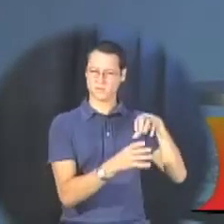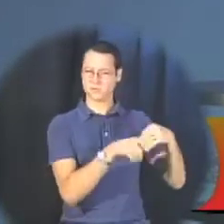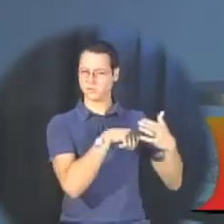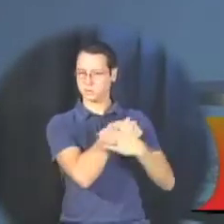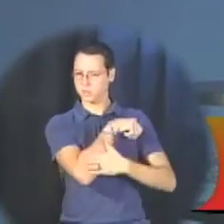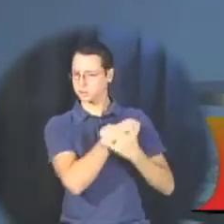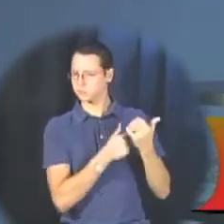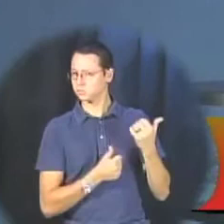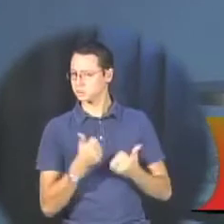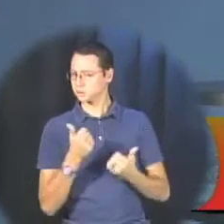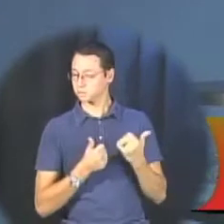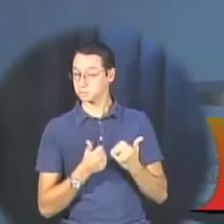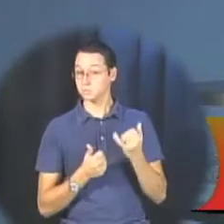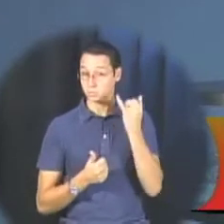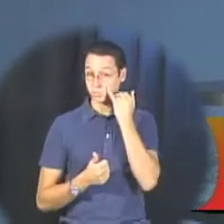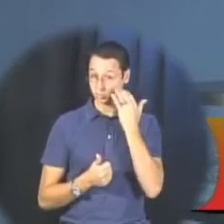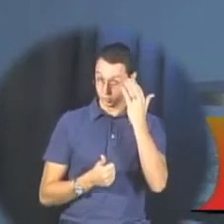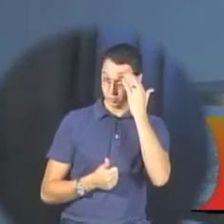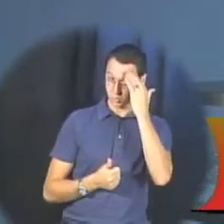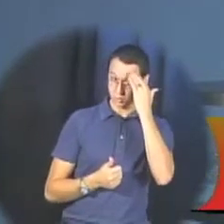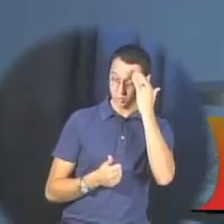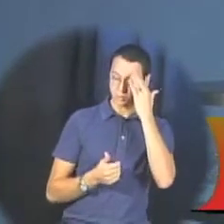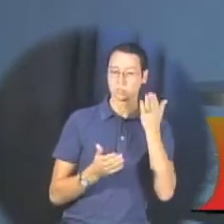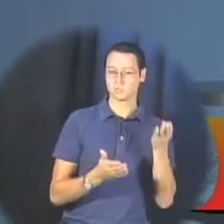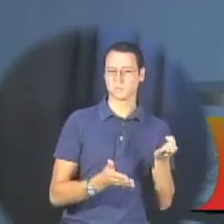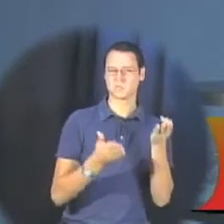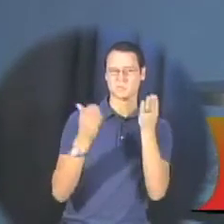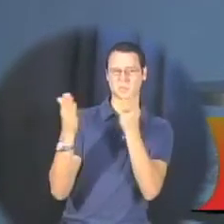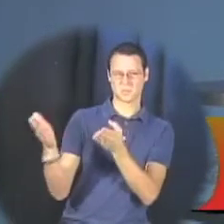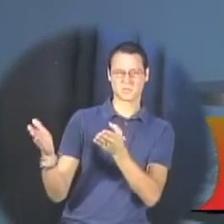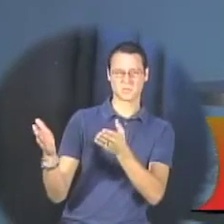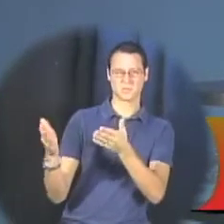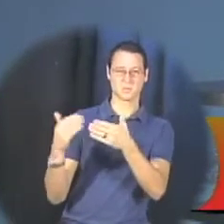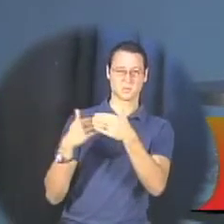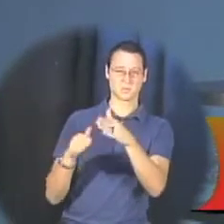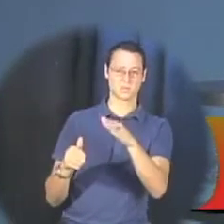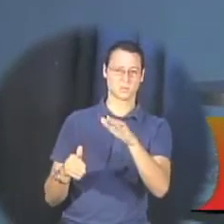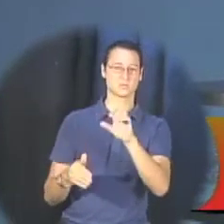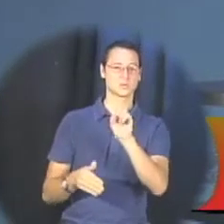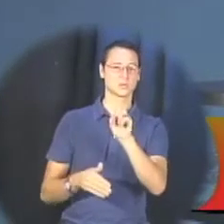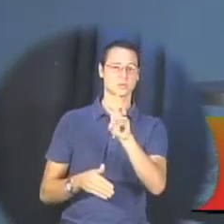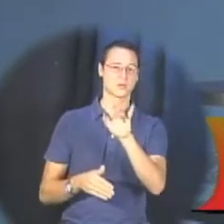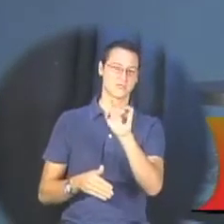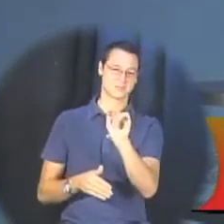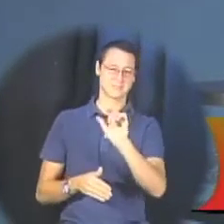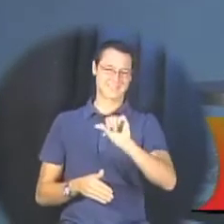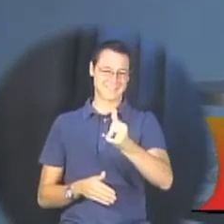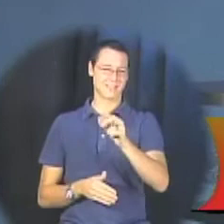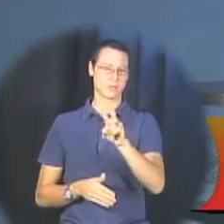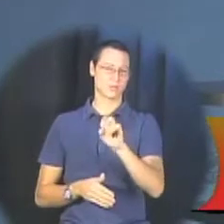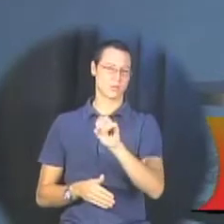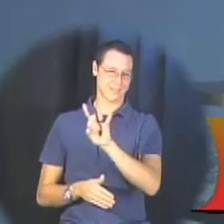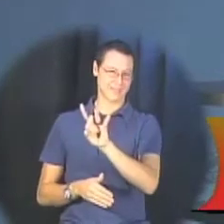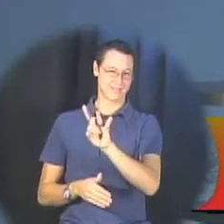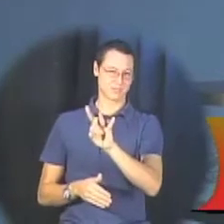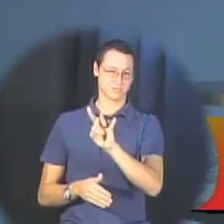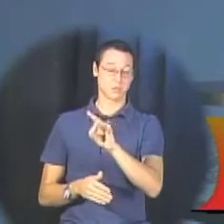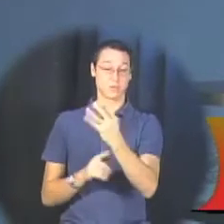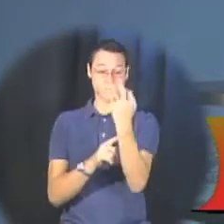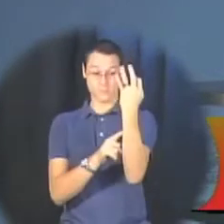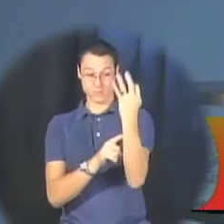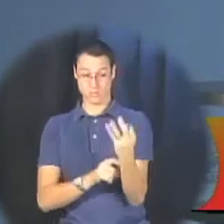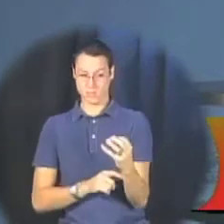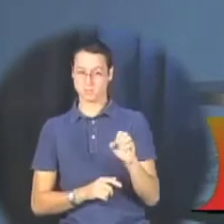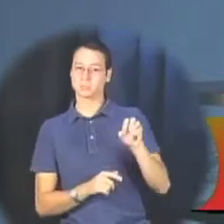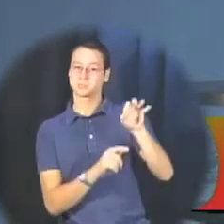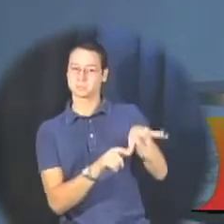know the answer, bring it in to the box at Ms. Casper Swift's classroom, 10208, before the end of the day, each Friday, for a chance to win